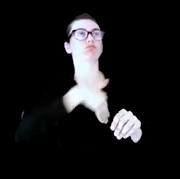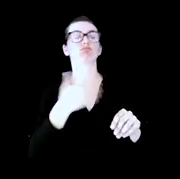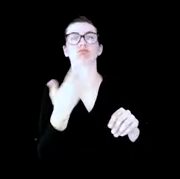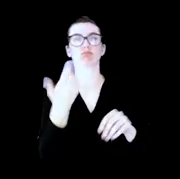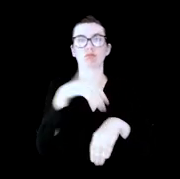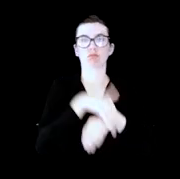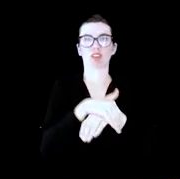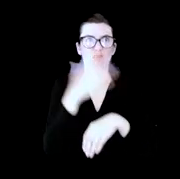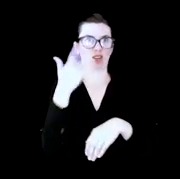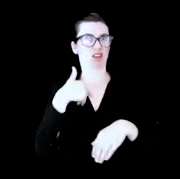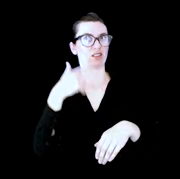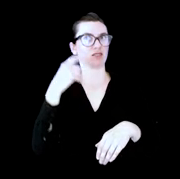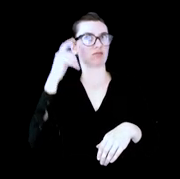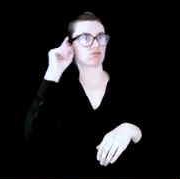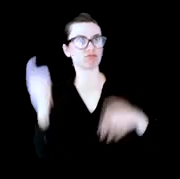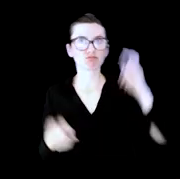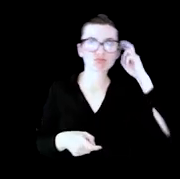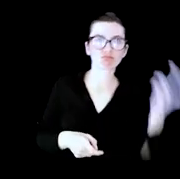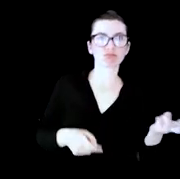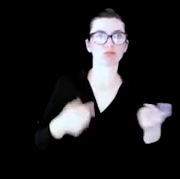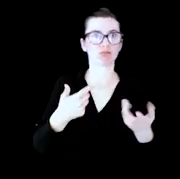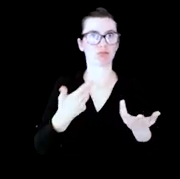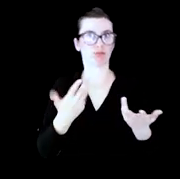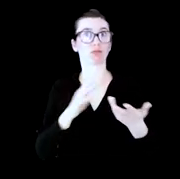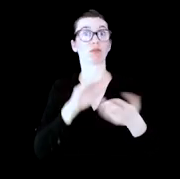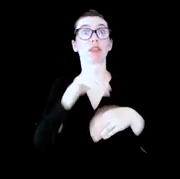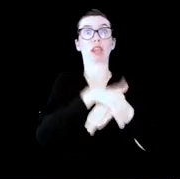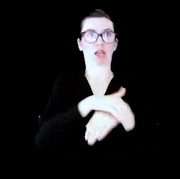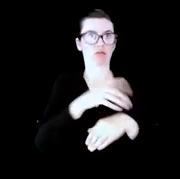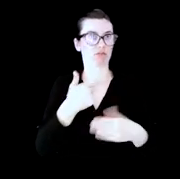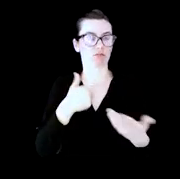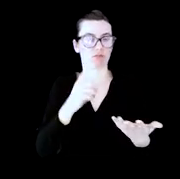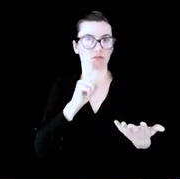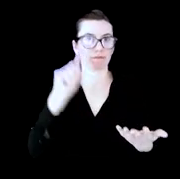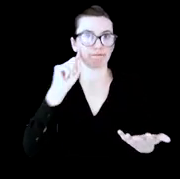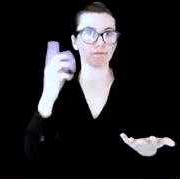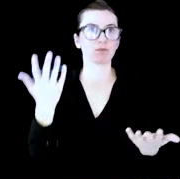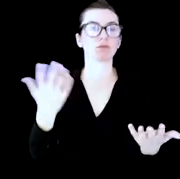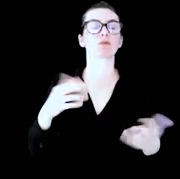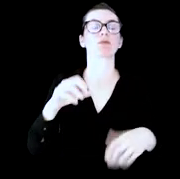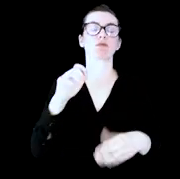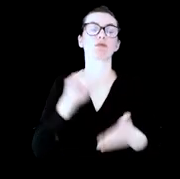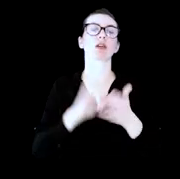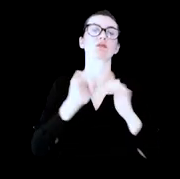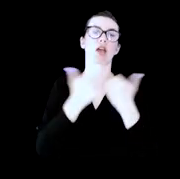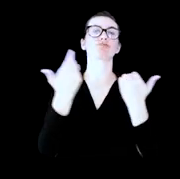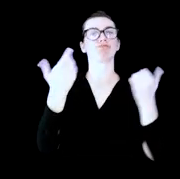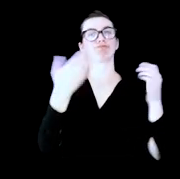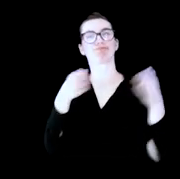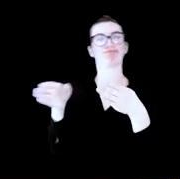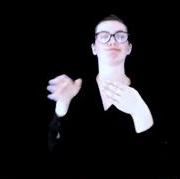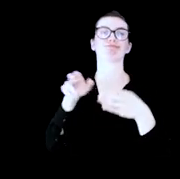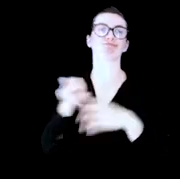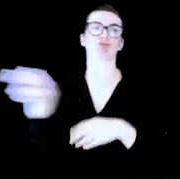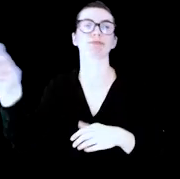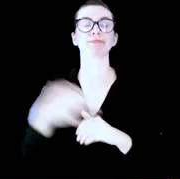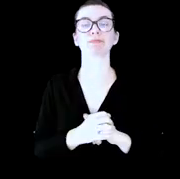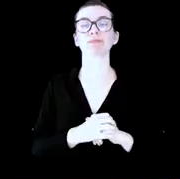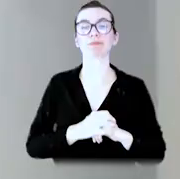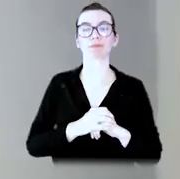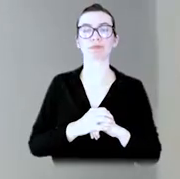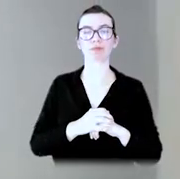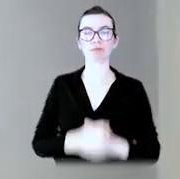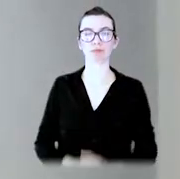my hearing devices, so I'm deaf at night. And so that's how we went in that direction. And it's